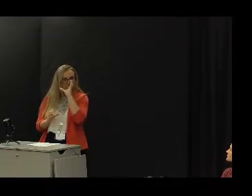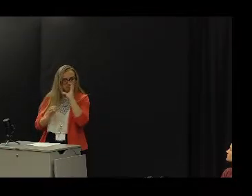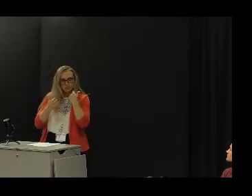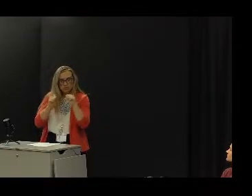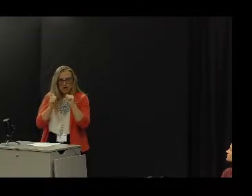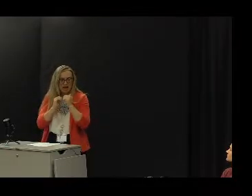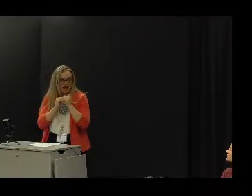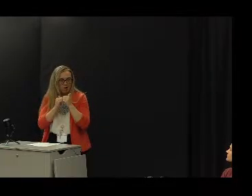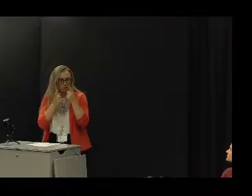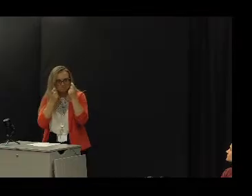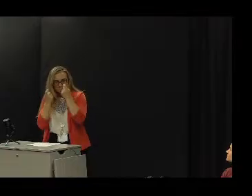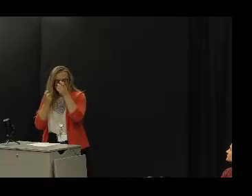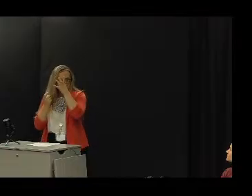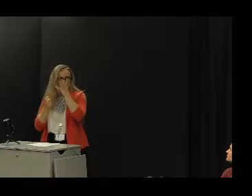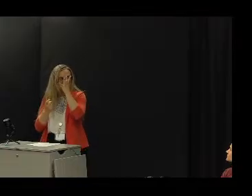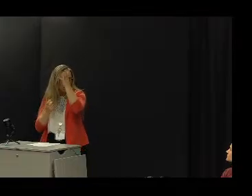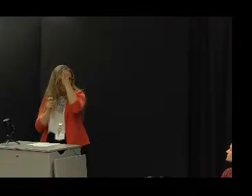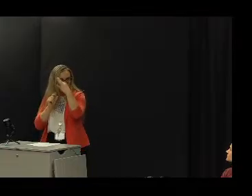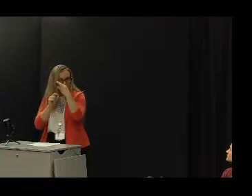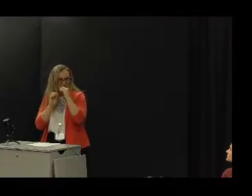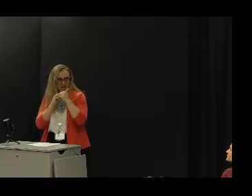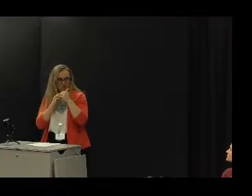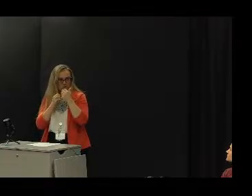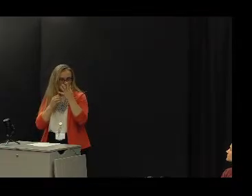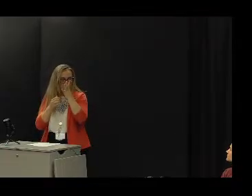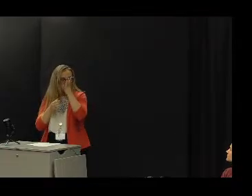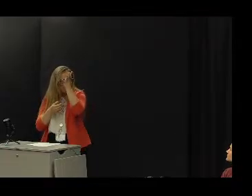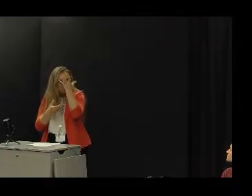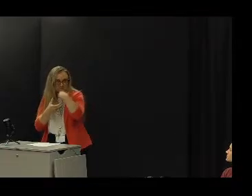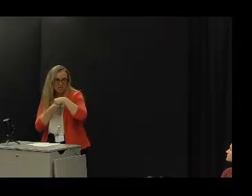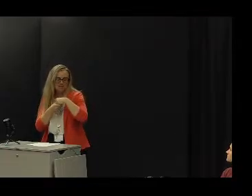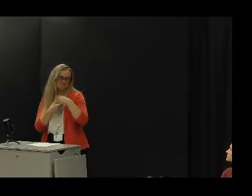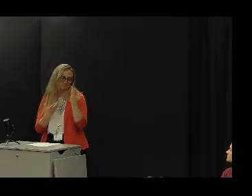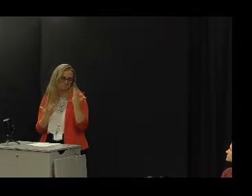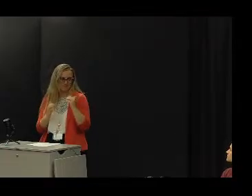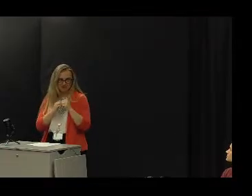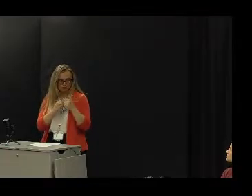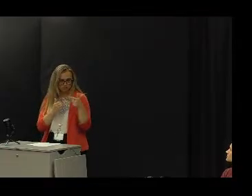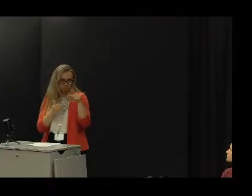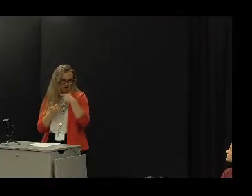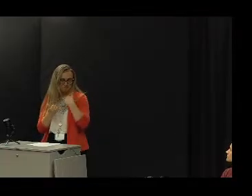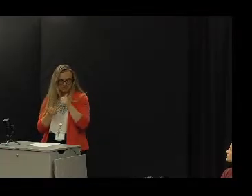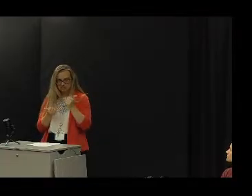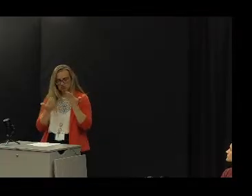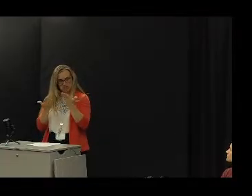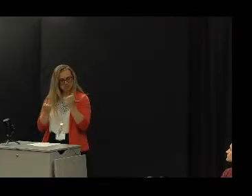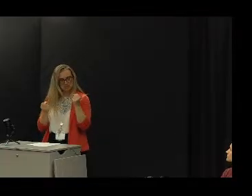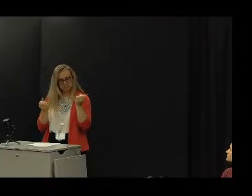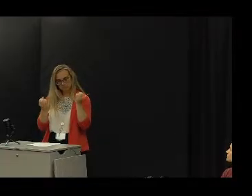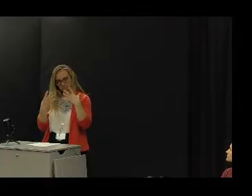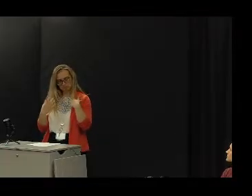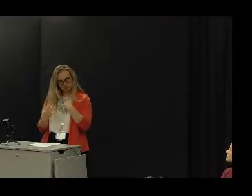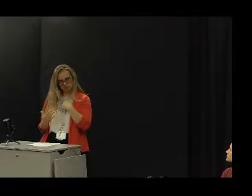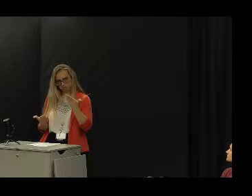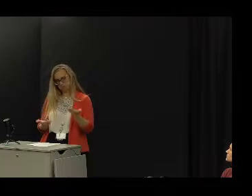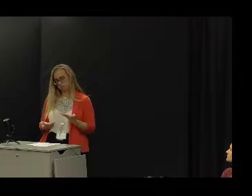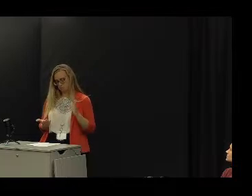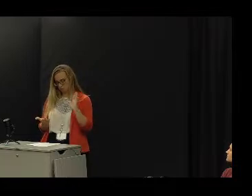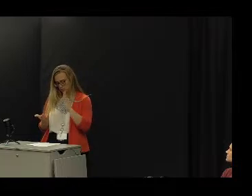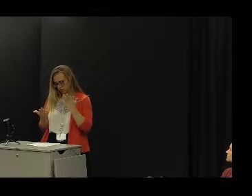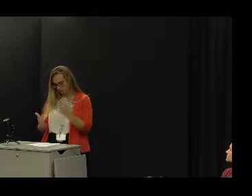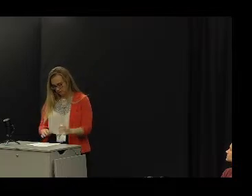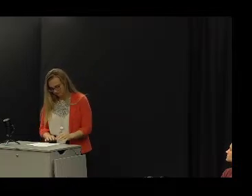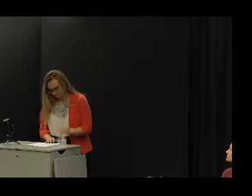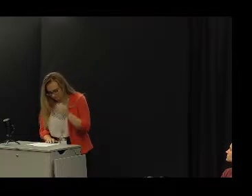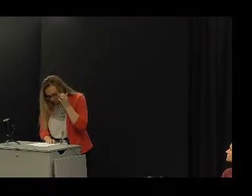30th. And what we're looking for is we're trying to figure out ways to get parental input, involvement here on campus. And